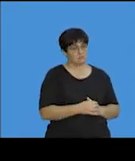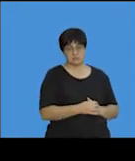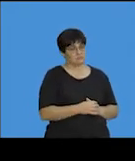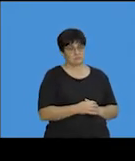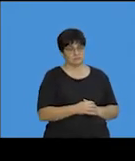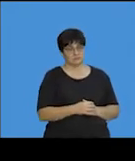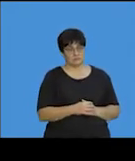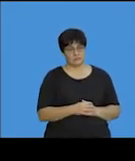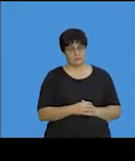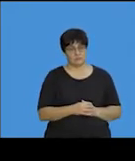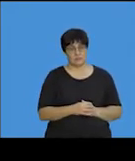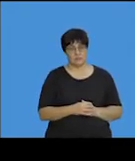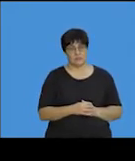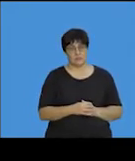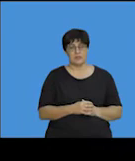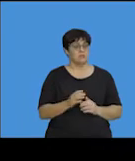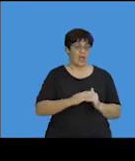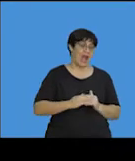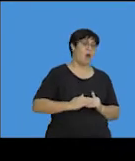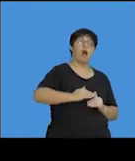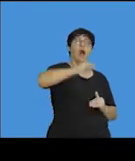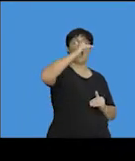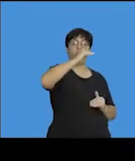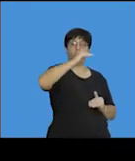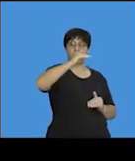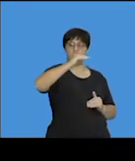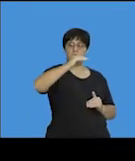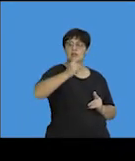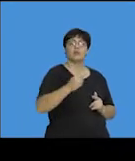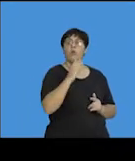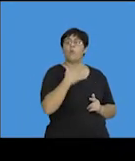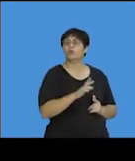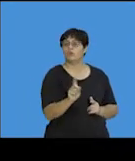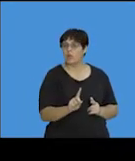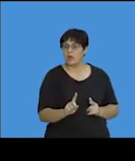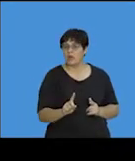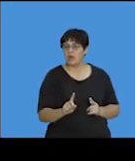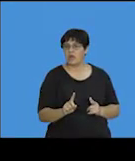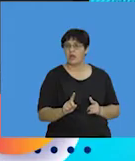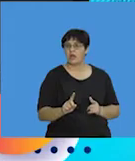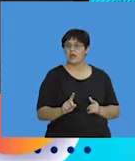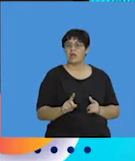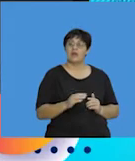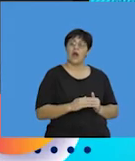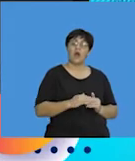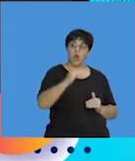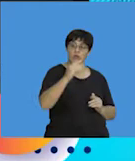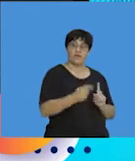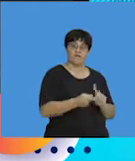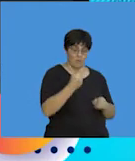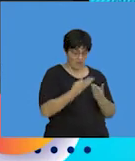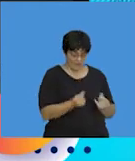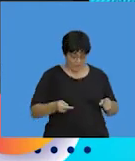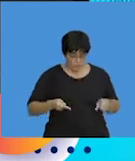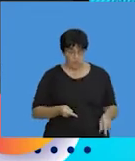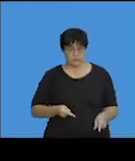that is not my answer. They didn't ask how high above the cliff did it go. They wanted to know how high